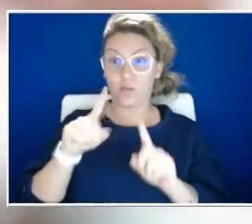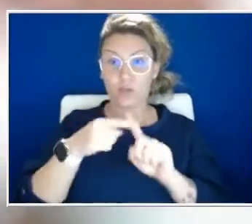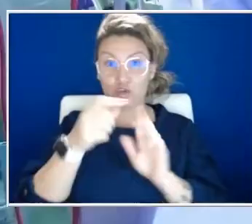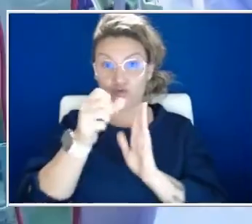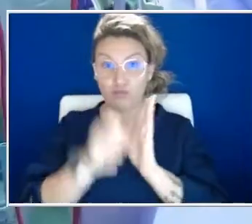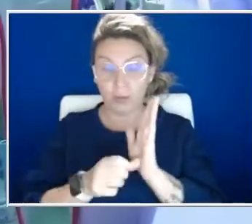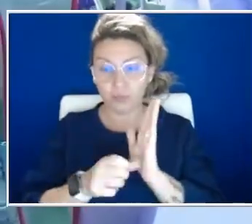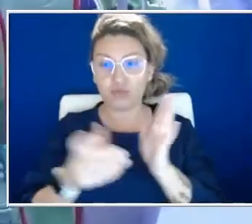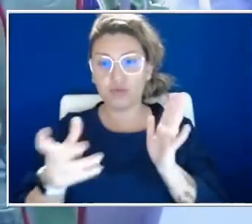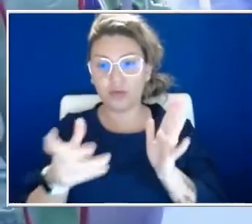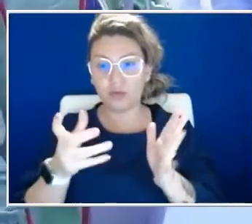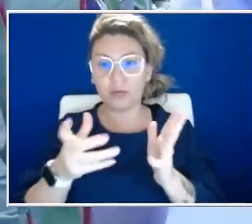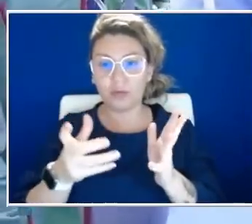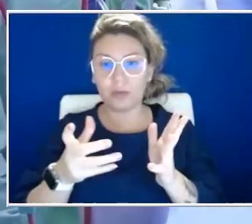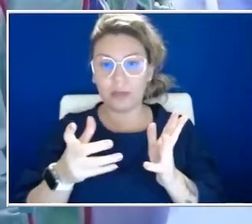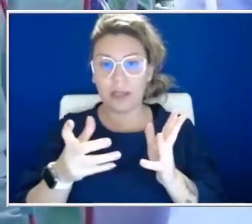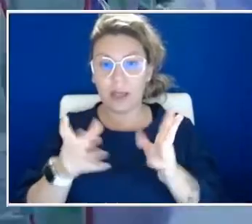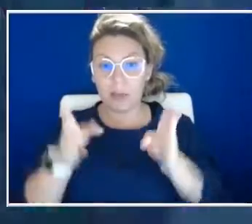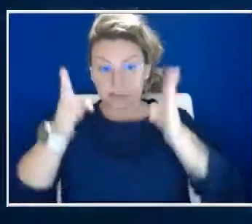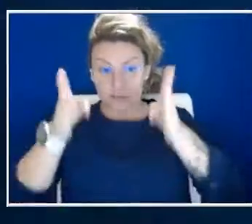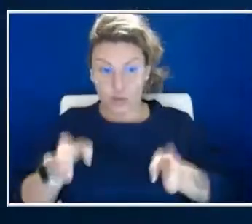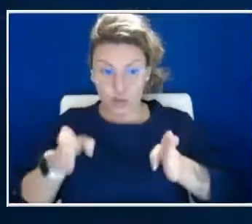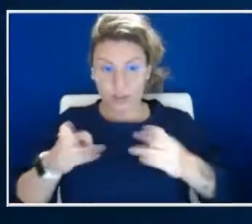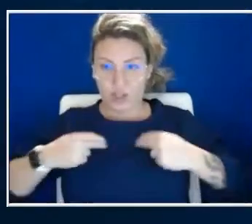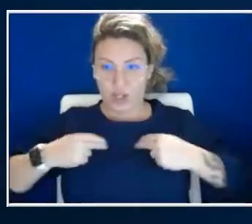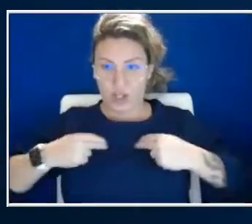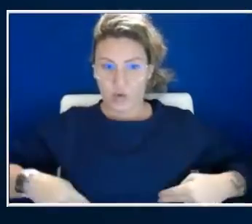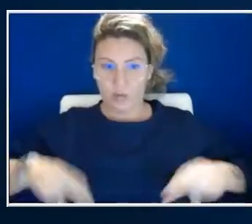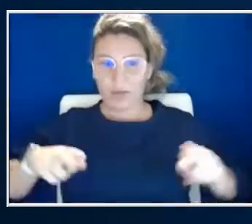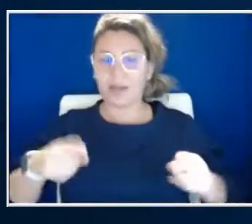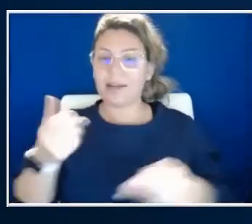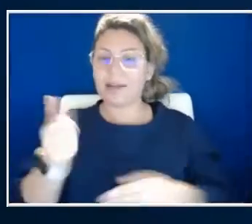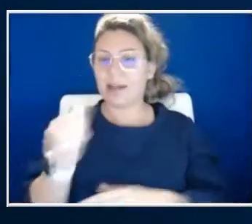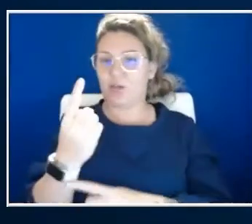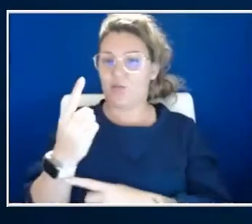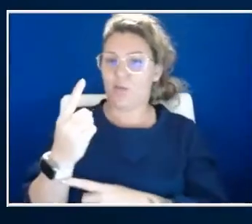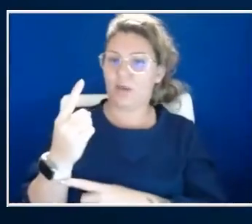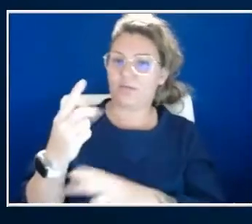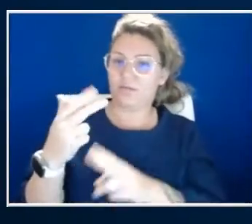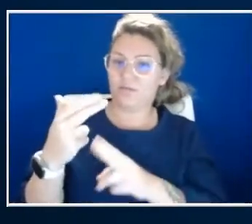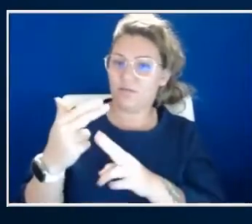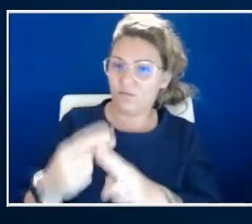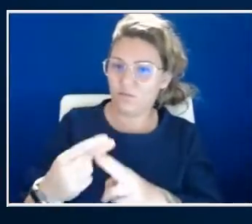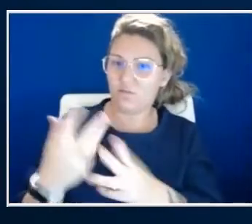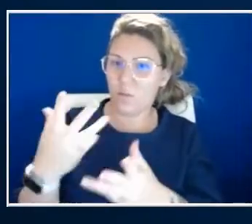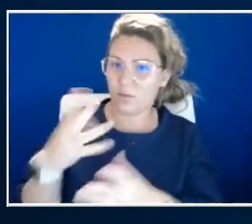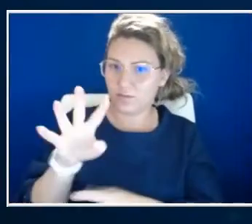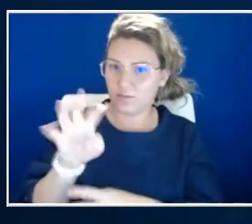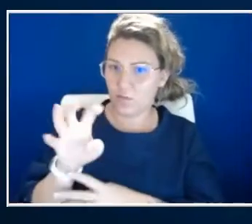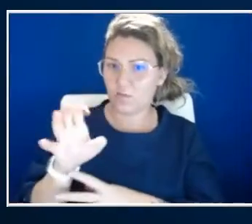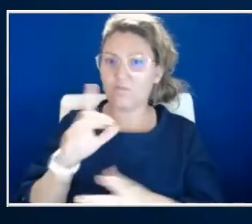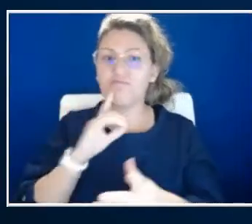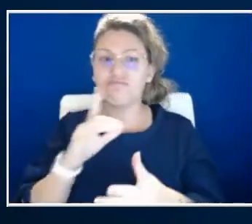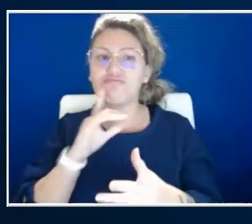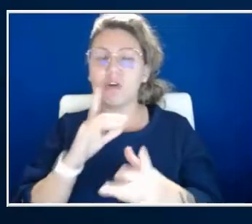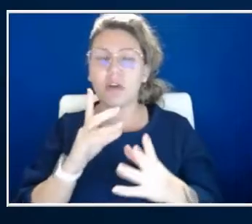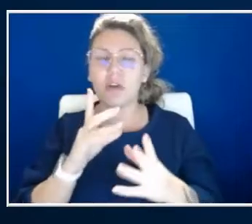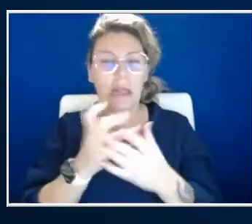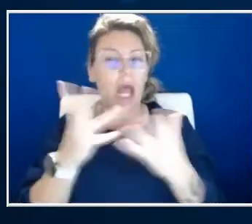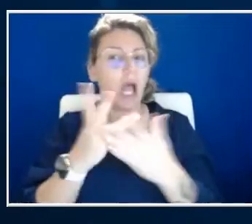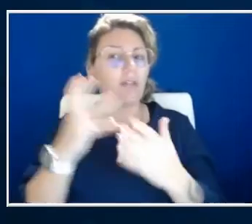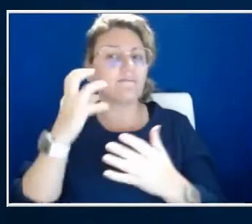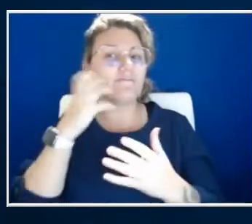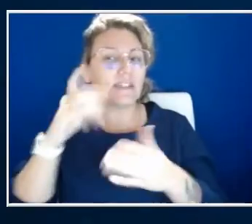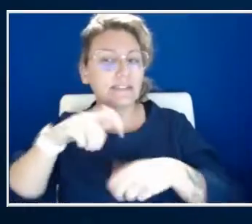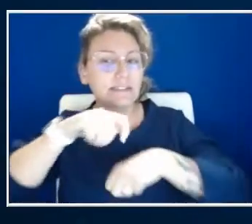on a person or anybody that's 400 pounds, you're going to expect a fair bit of adipose or fatty tissue. That's